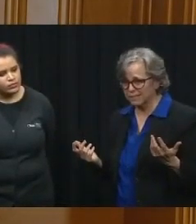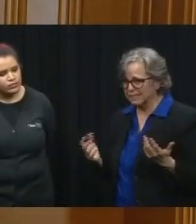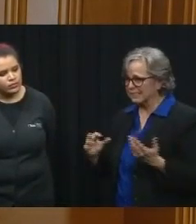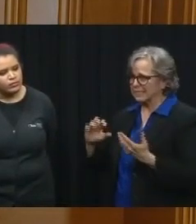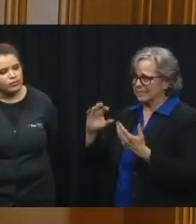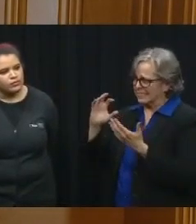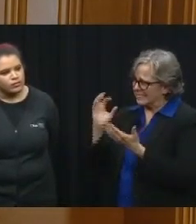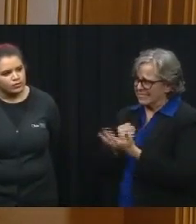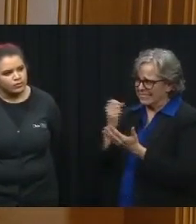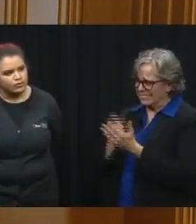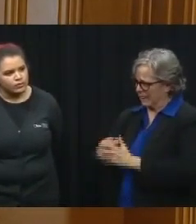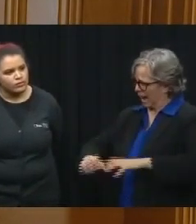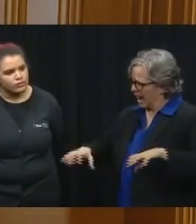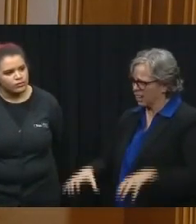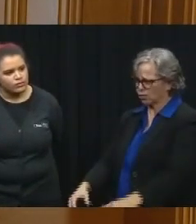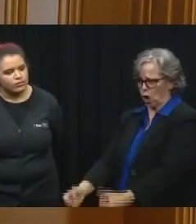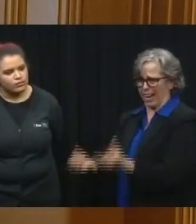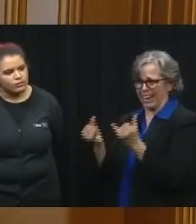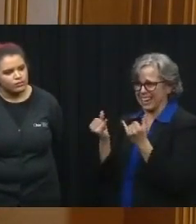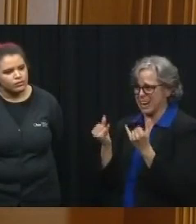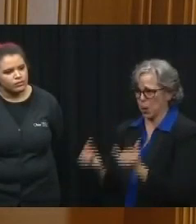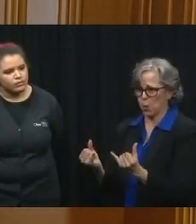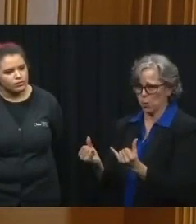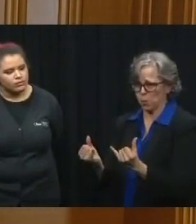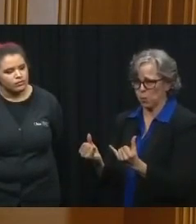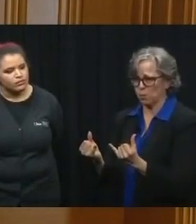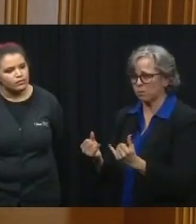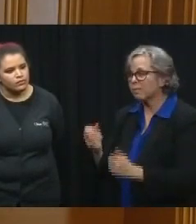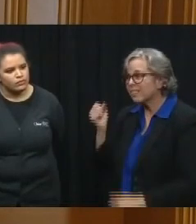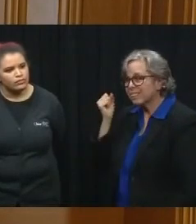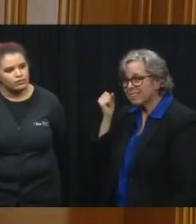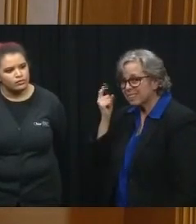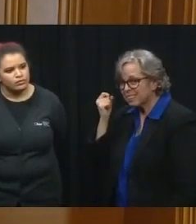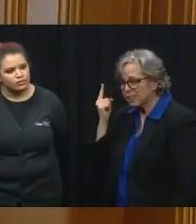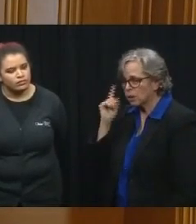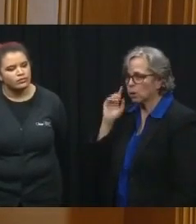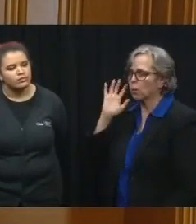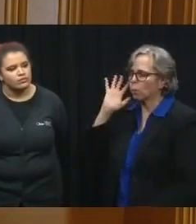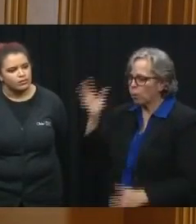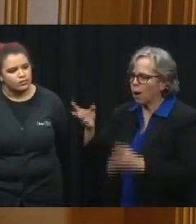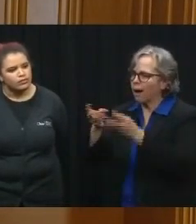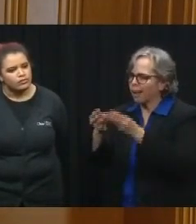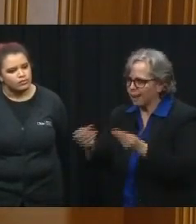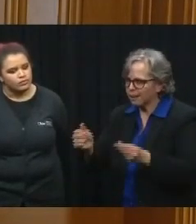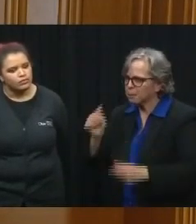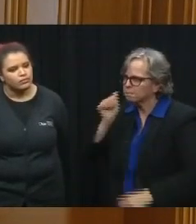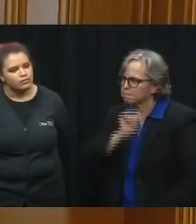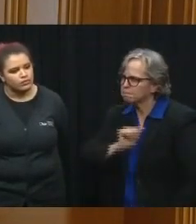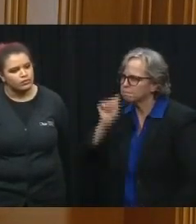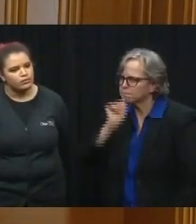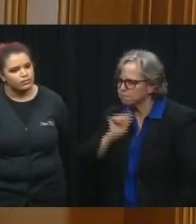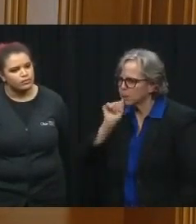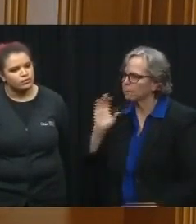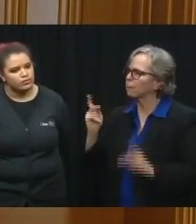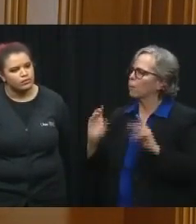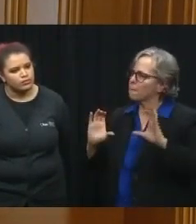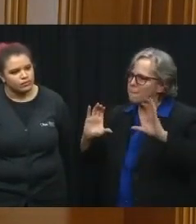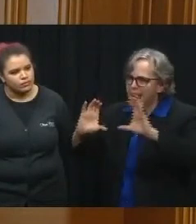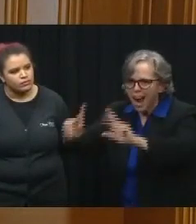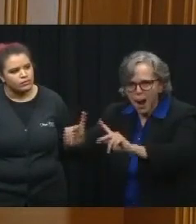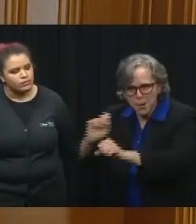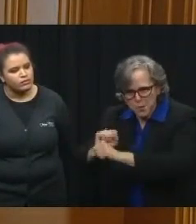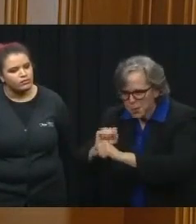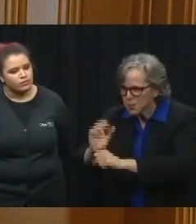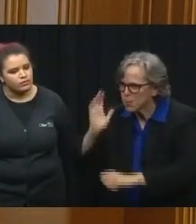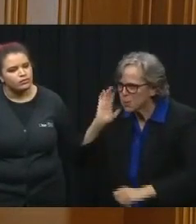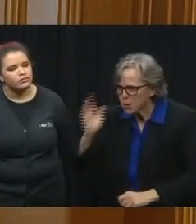so that we can get out of this as quick as we can, so that we can get people back to work, so we can get on with our lives. So